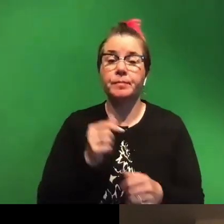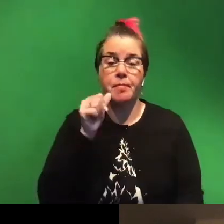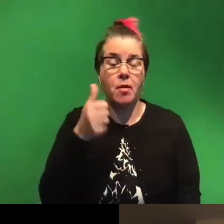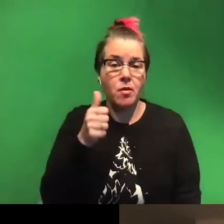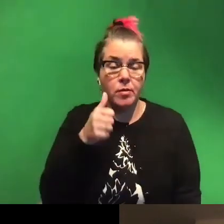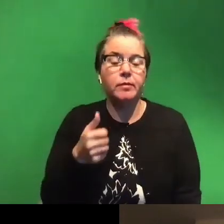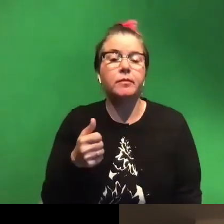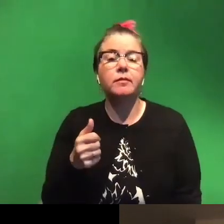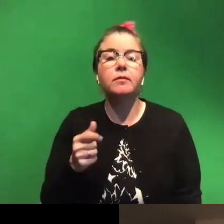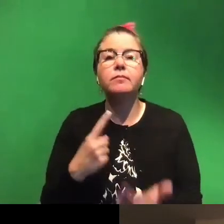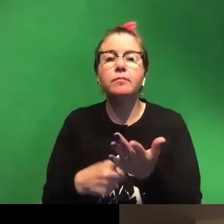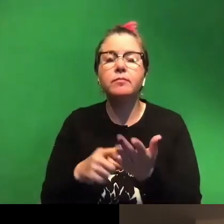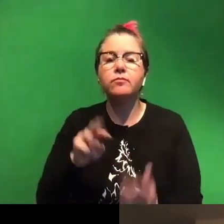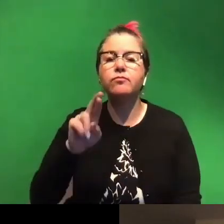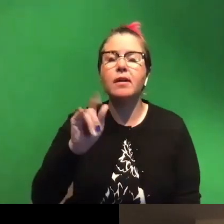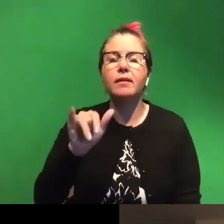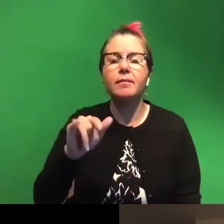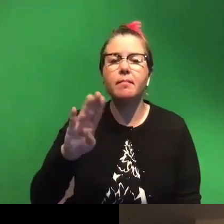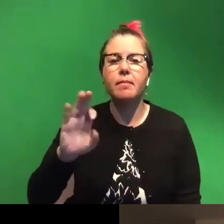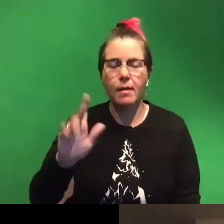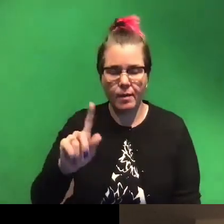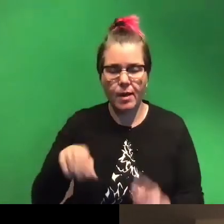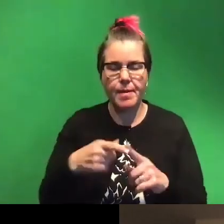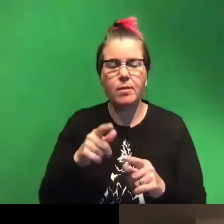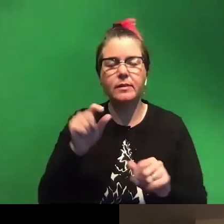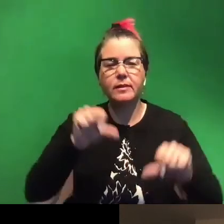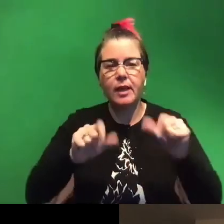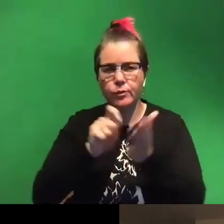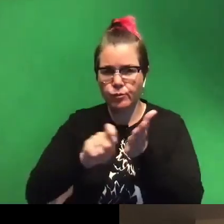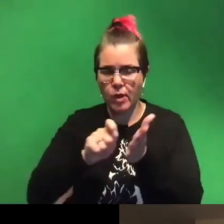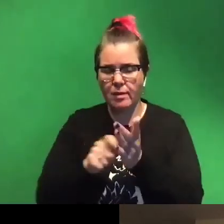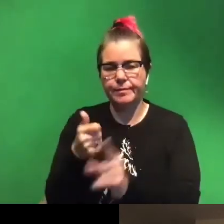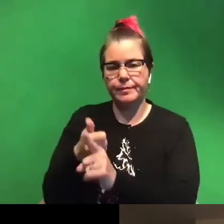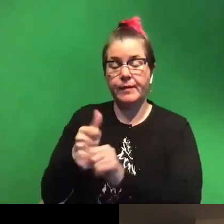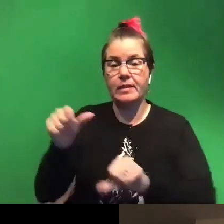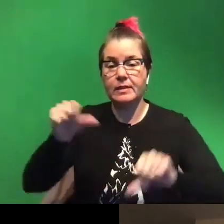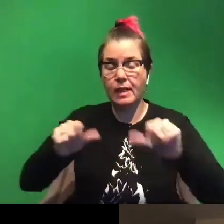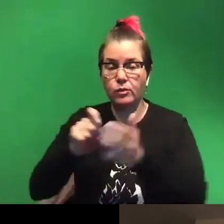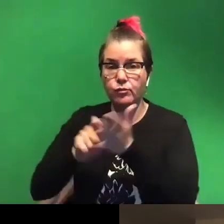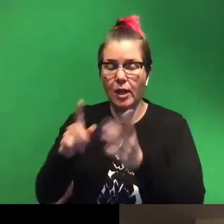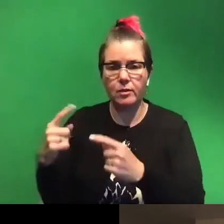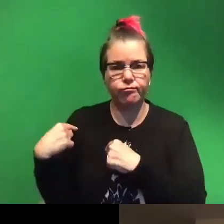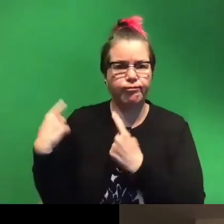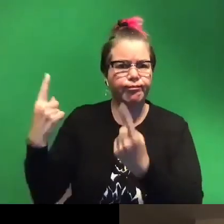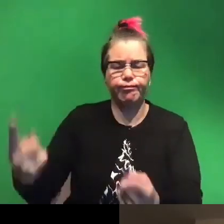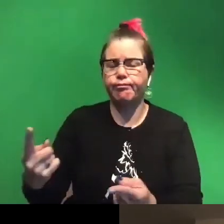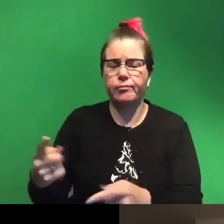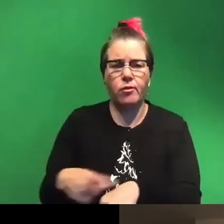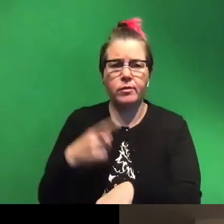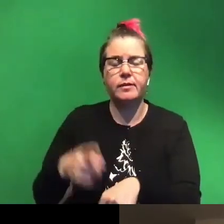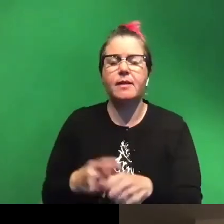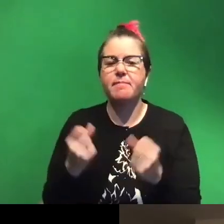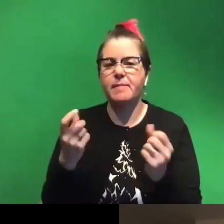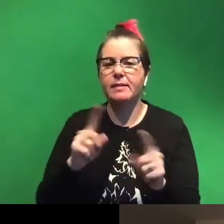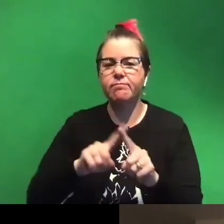talking with Riley Black about science writing. So she's a science writer and has been for a long time, has written a number